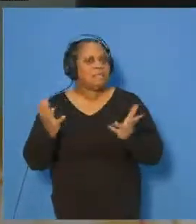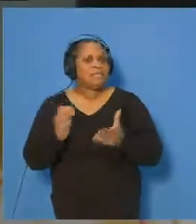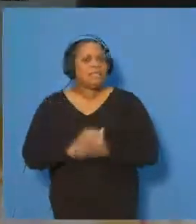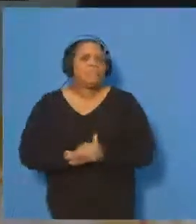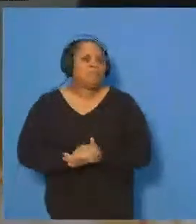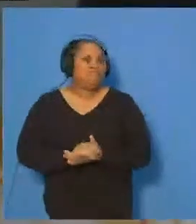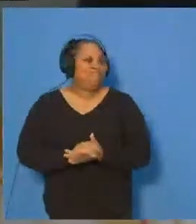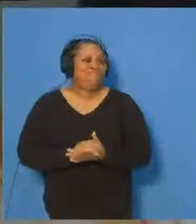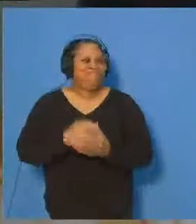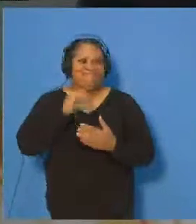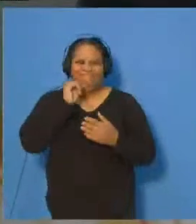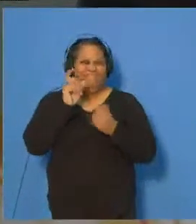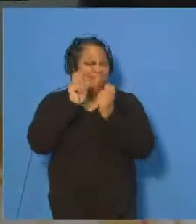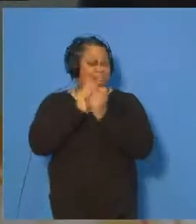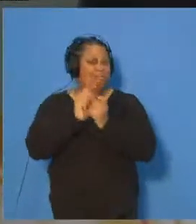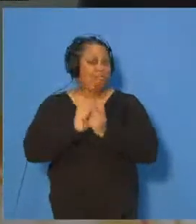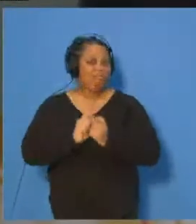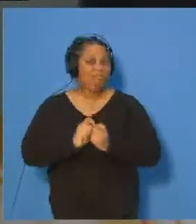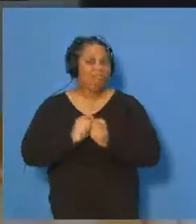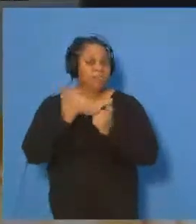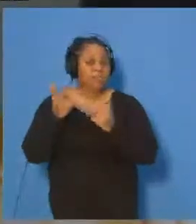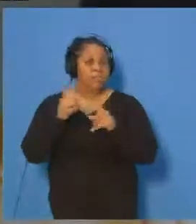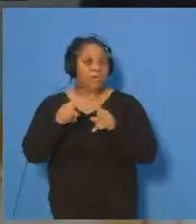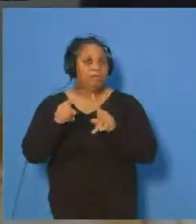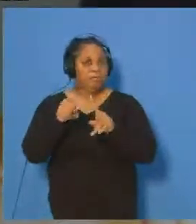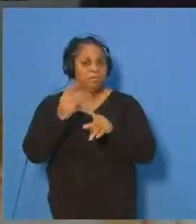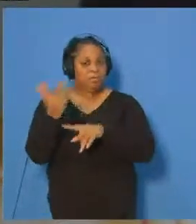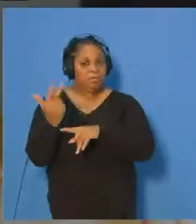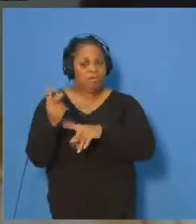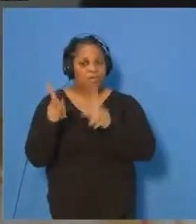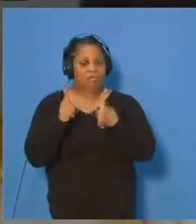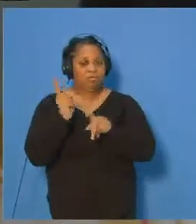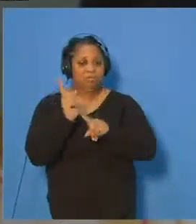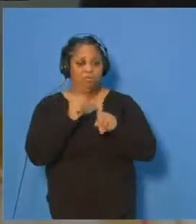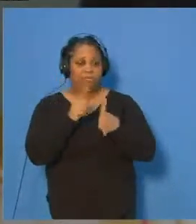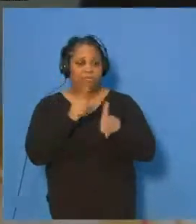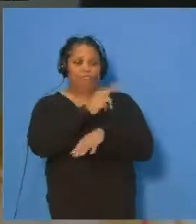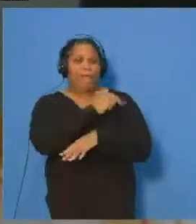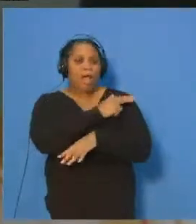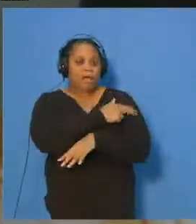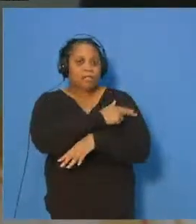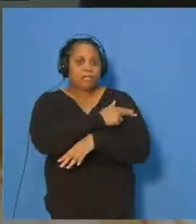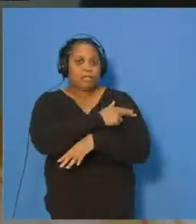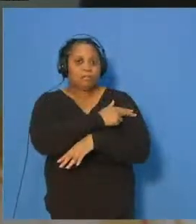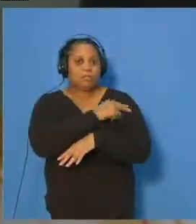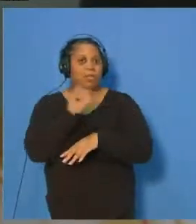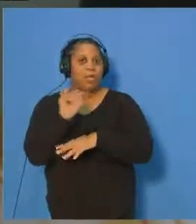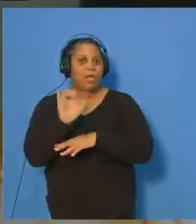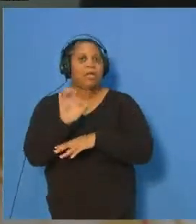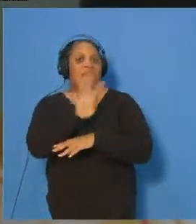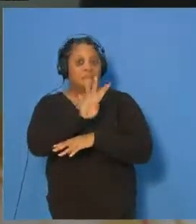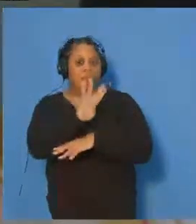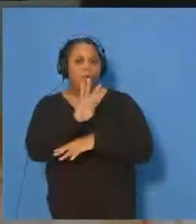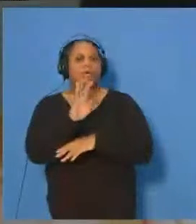I don't have the in particular details, but I can say of those 13 persons that are in hospital, 4 are in intensive care unit.